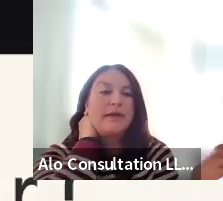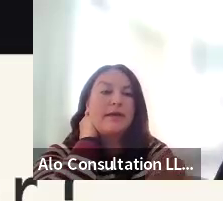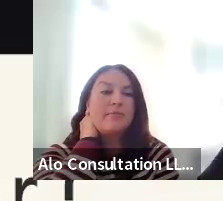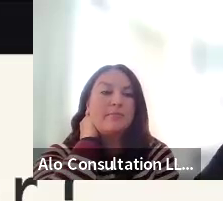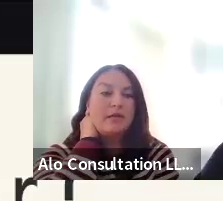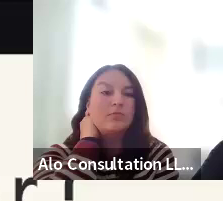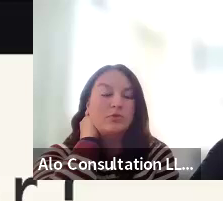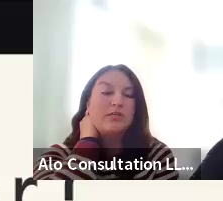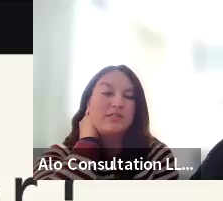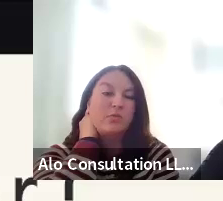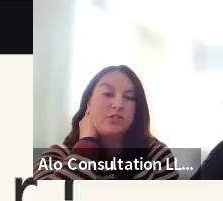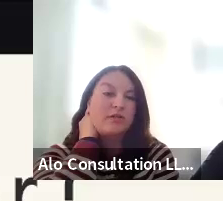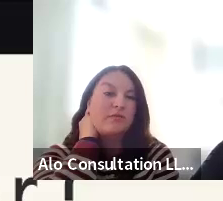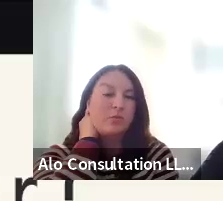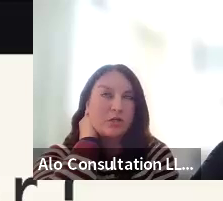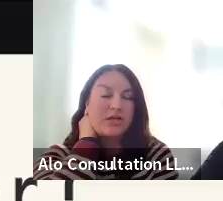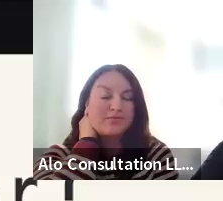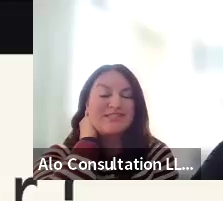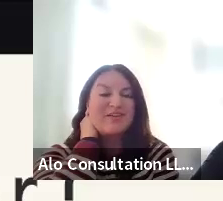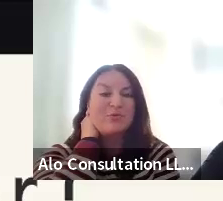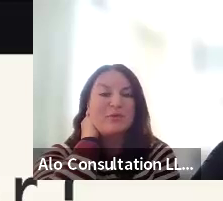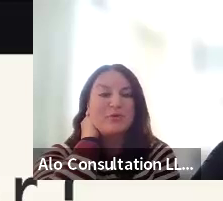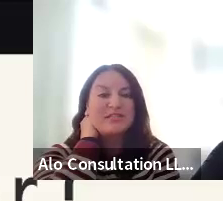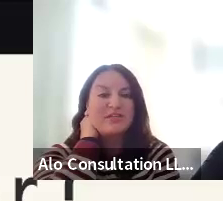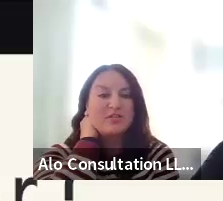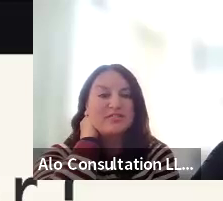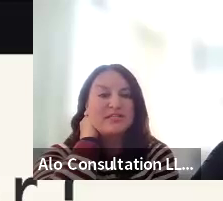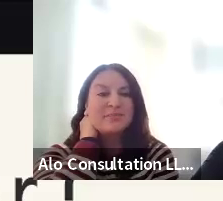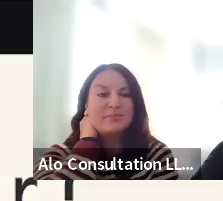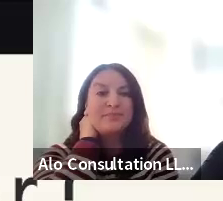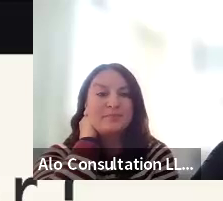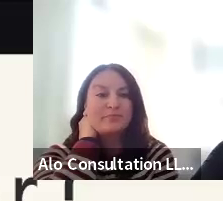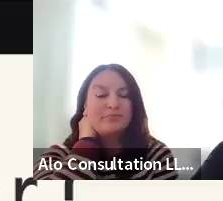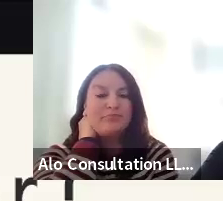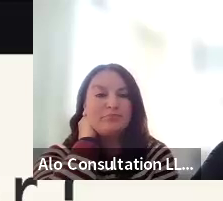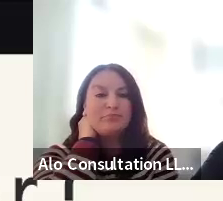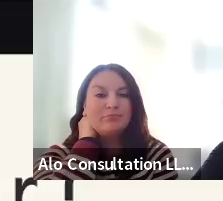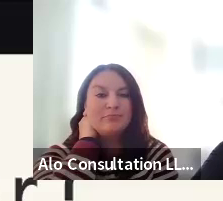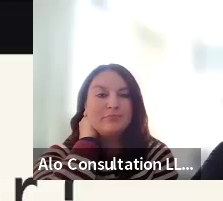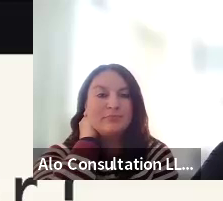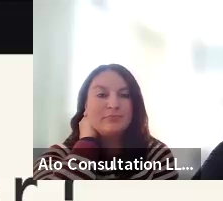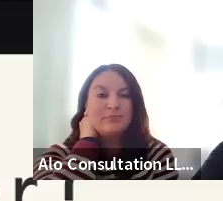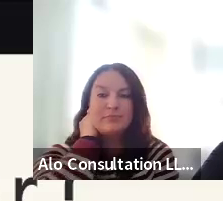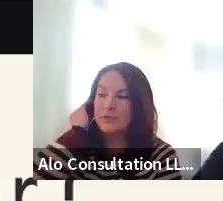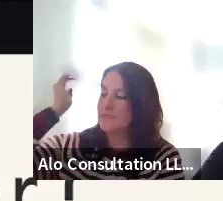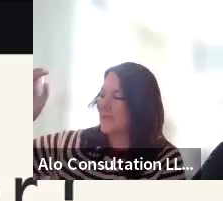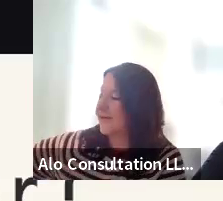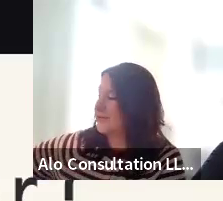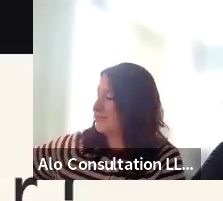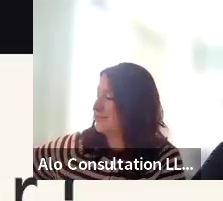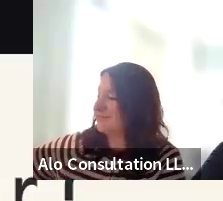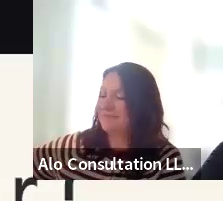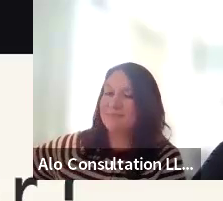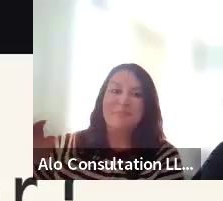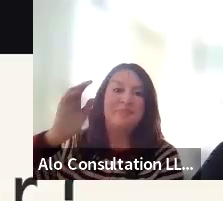to. But it truly is a workshop designed for people receiving services. Next slide. Oh,